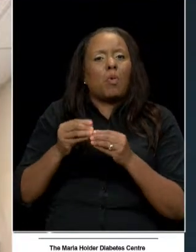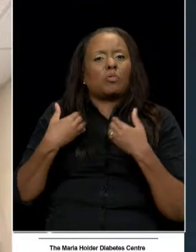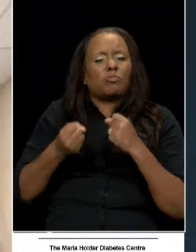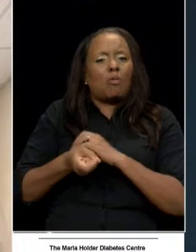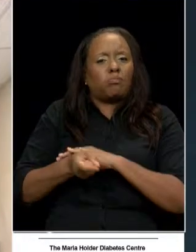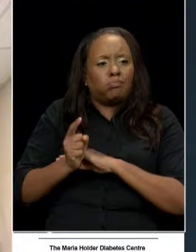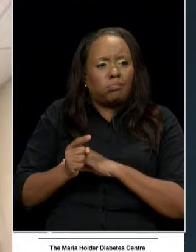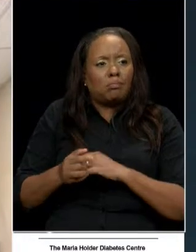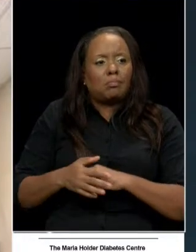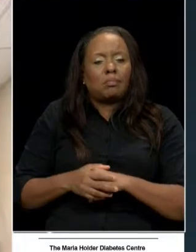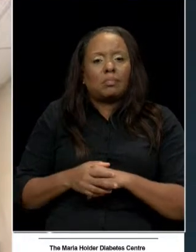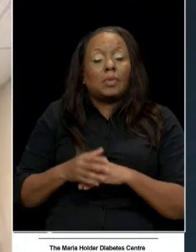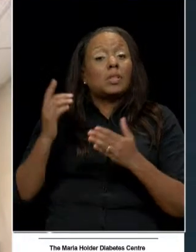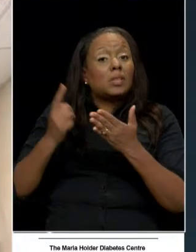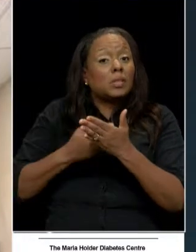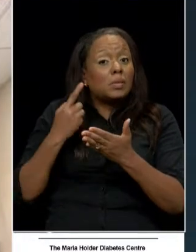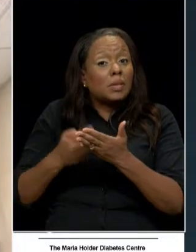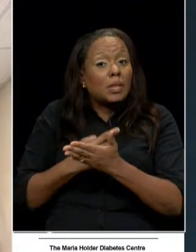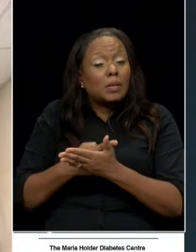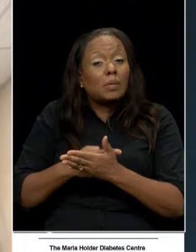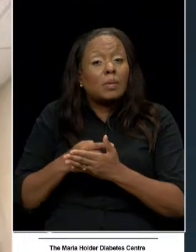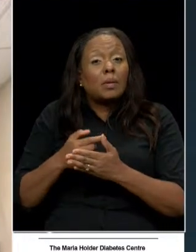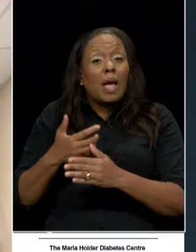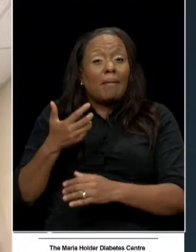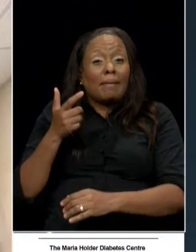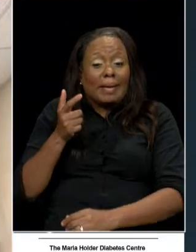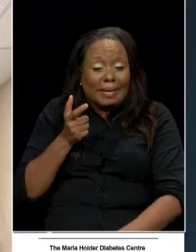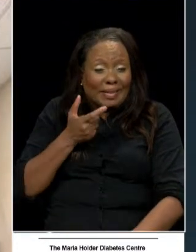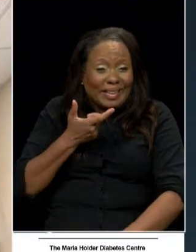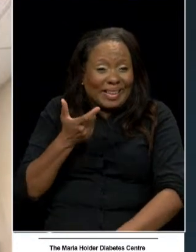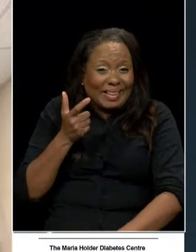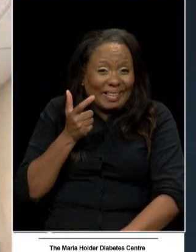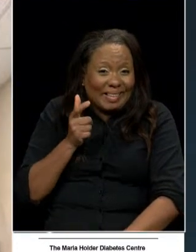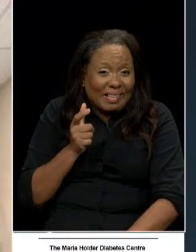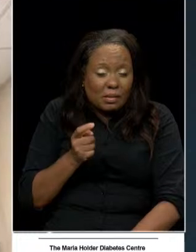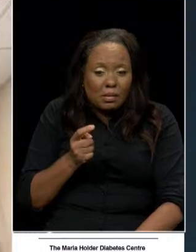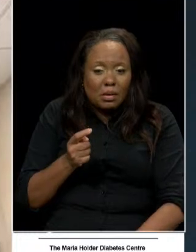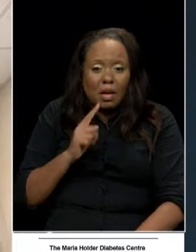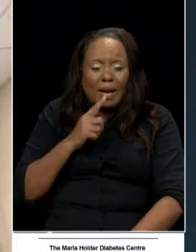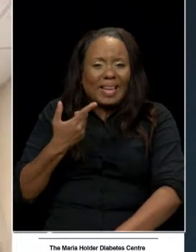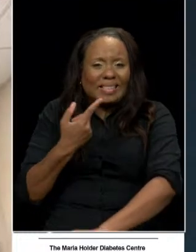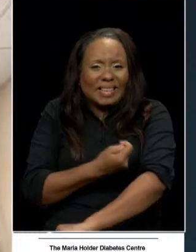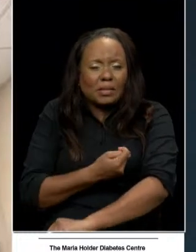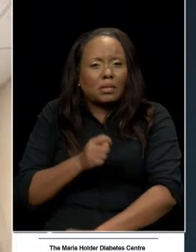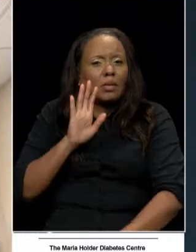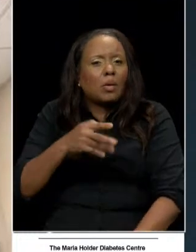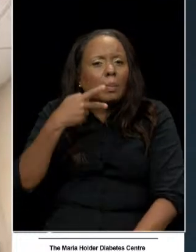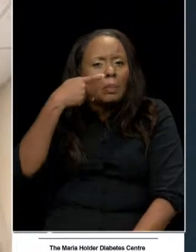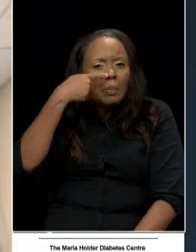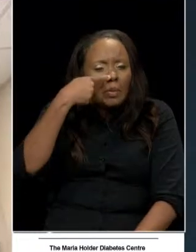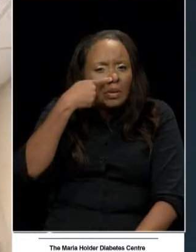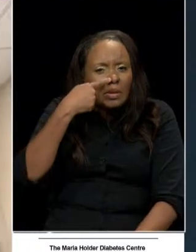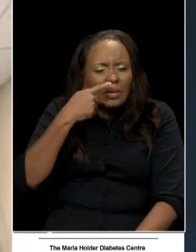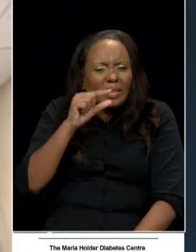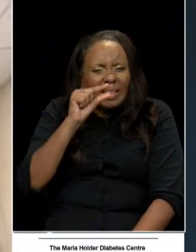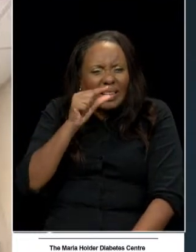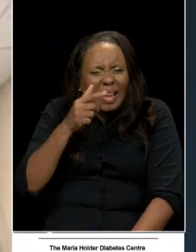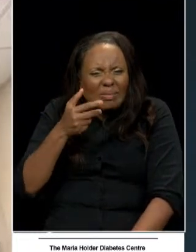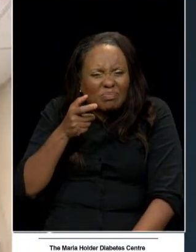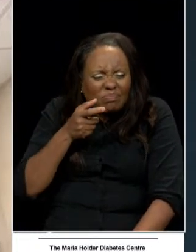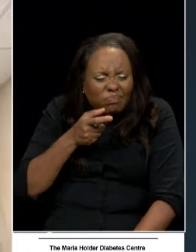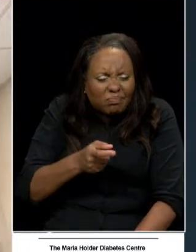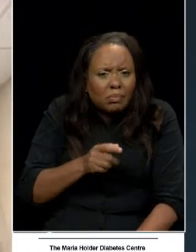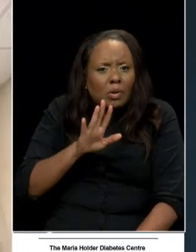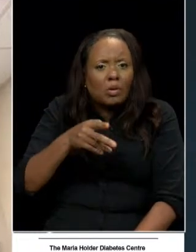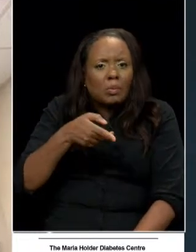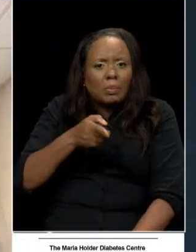tiny needle to inject in the drug directly into the penis, and therefore it's directly in the end organ, and it